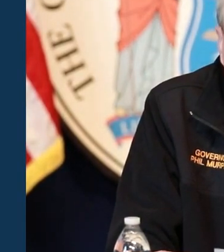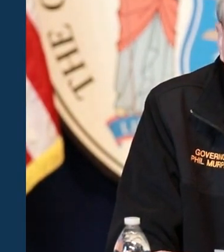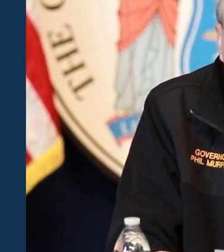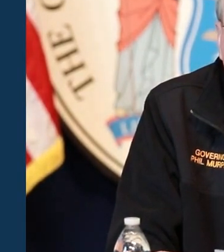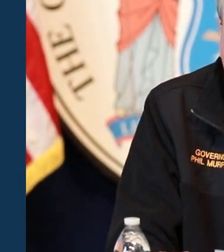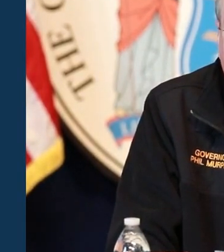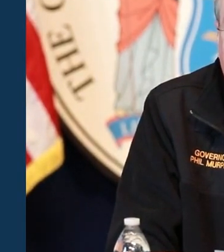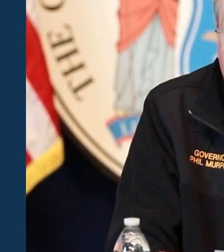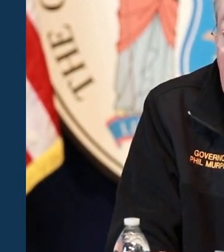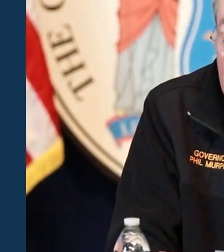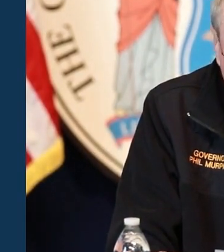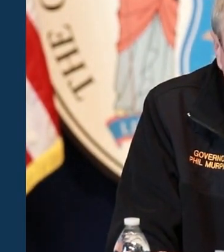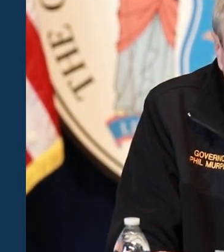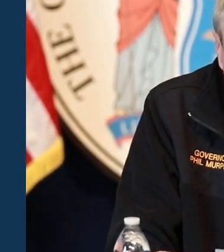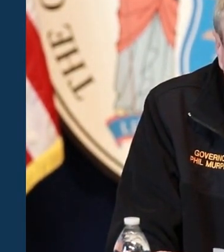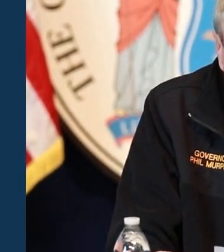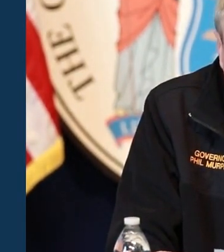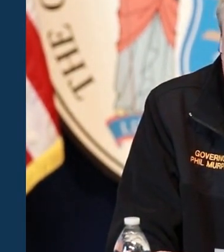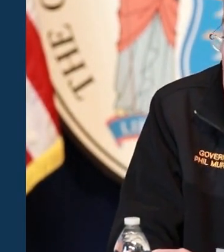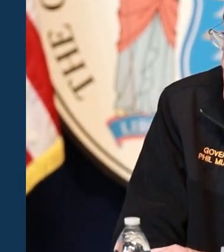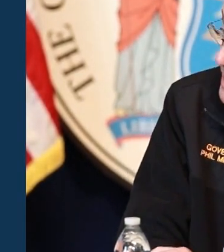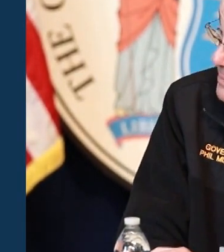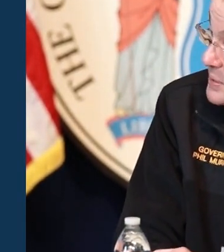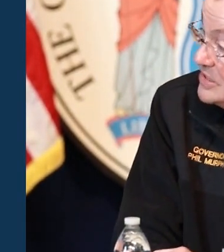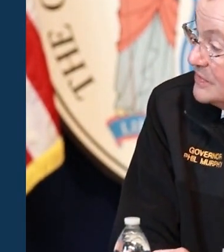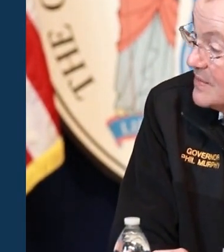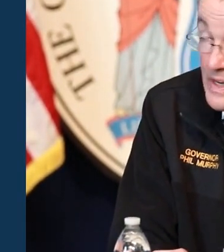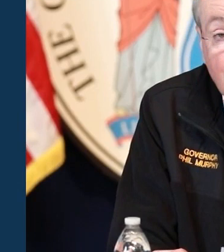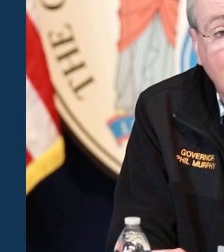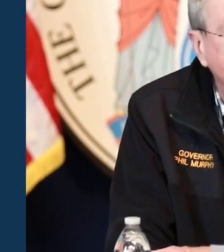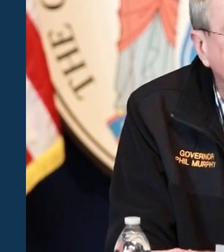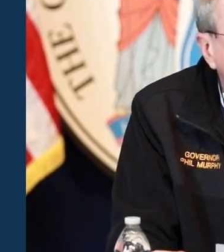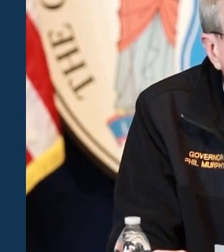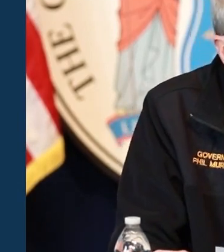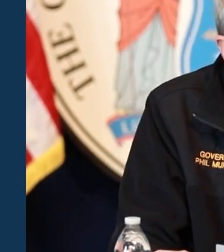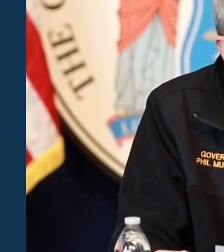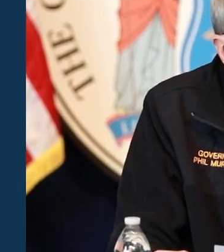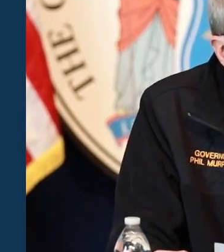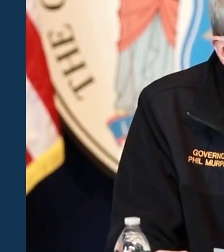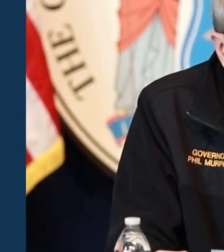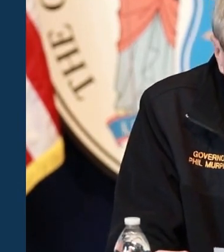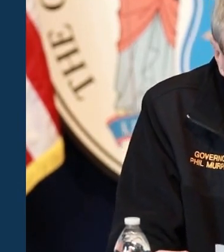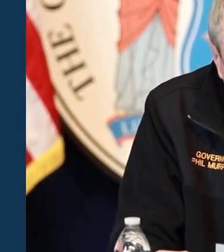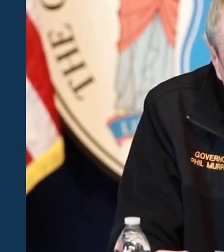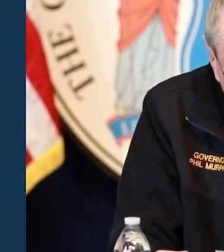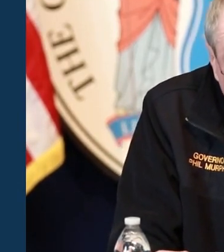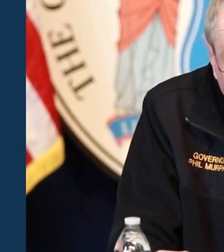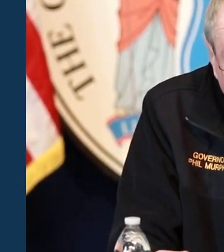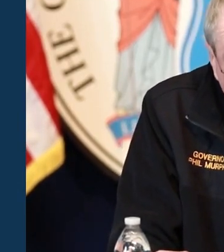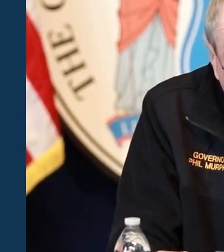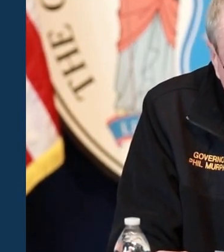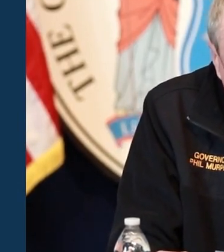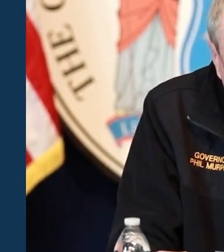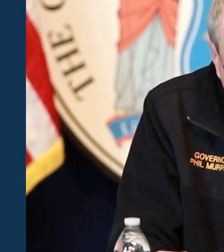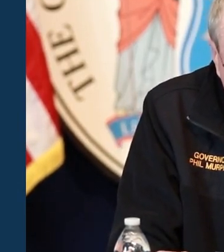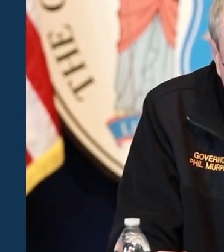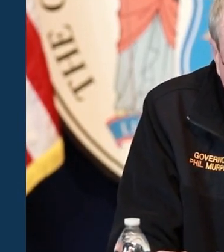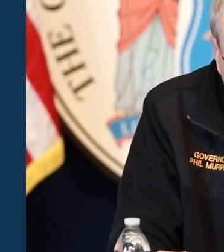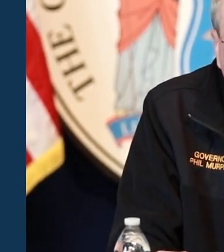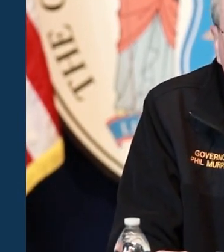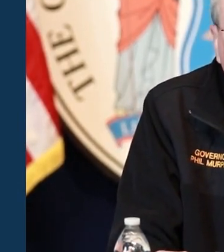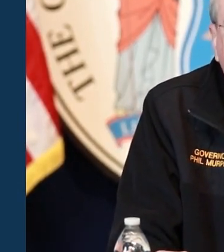retailer headquartered in Japan, by the way, to give another piece of evidence that we are scouring the globe for help here. Uniqlo